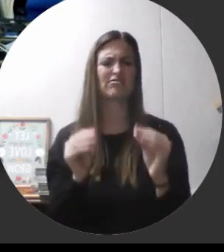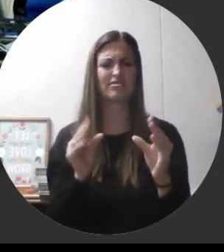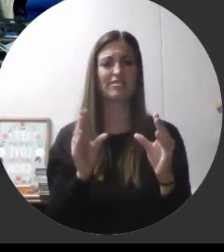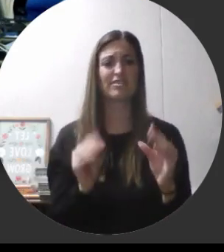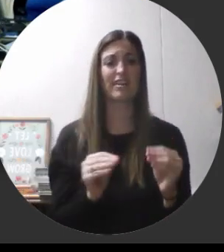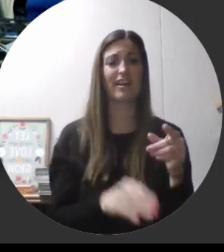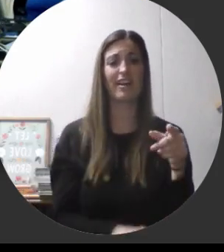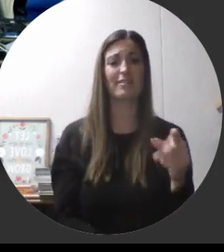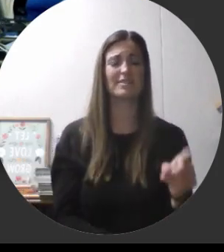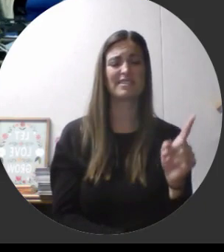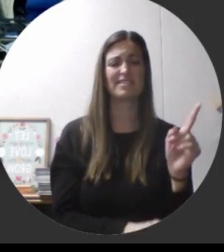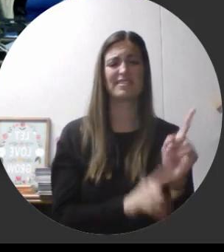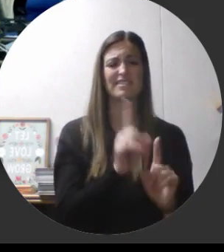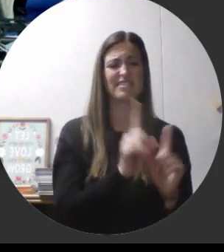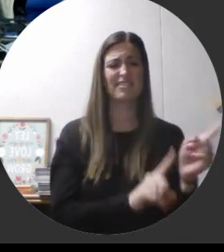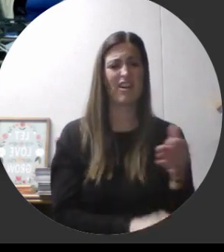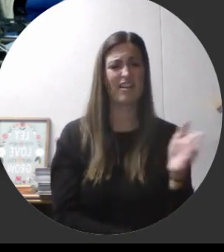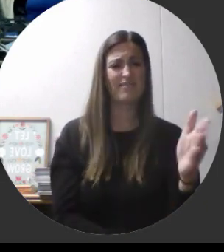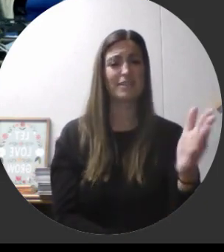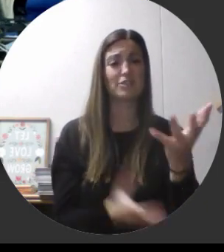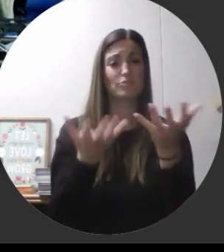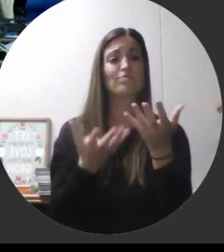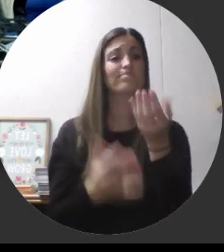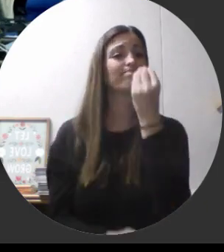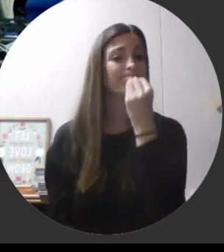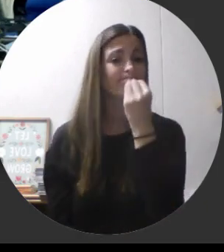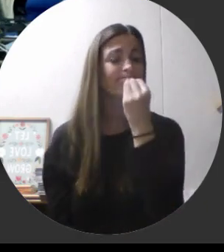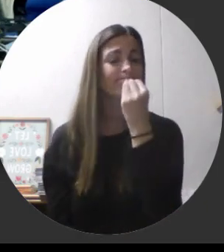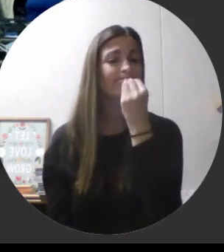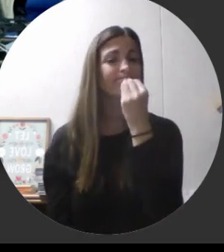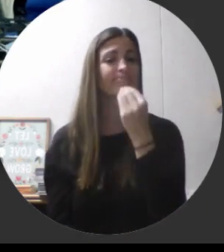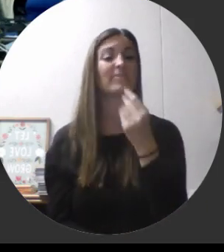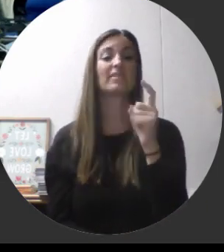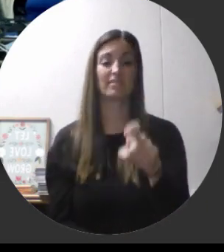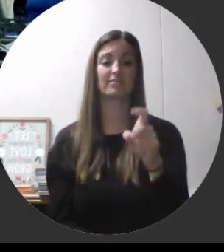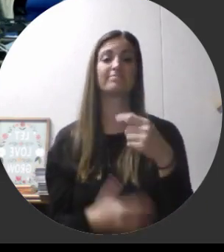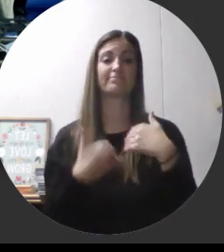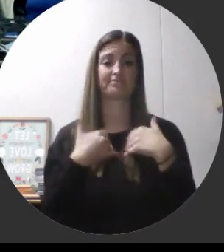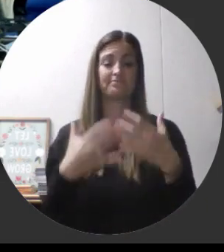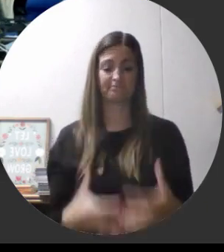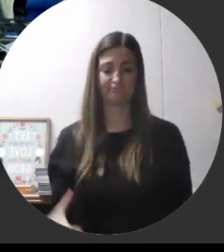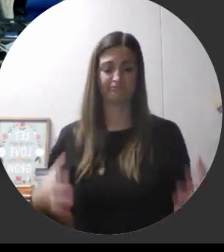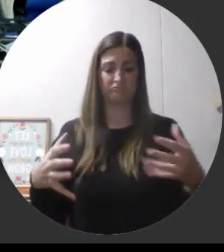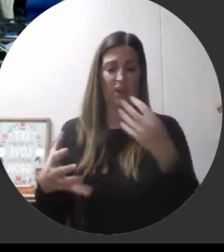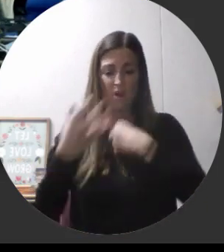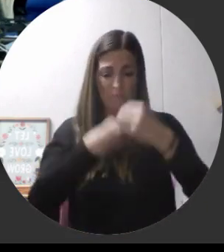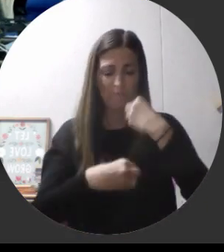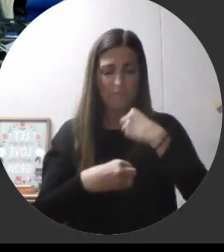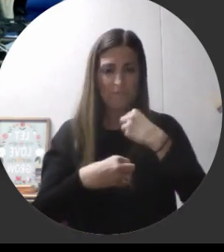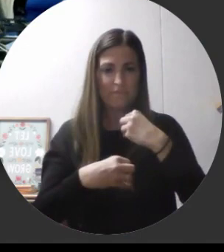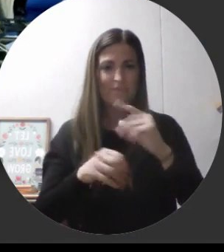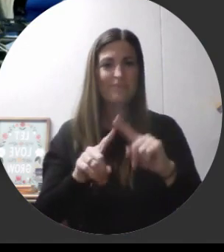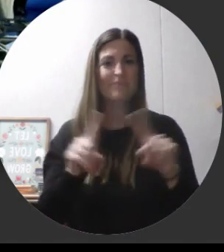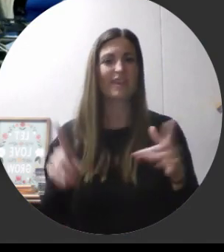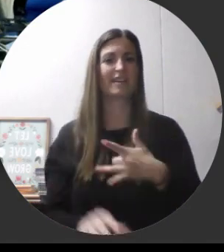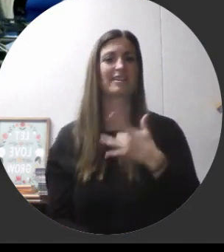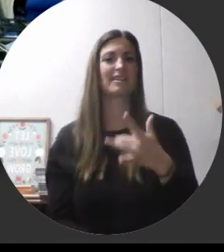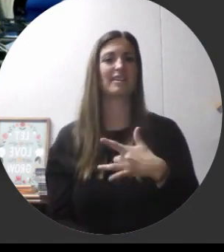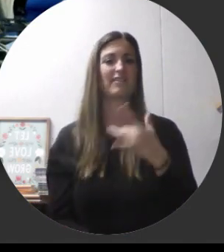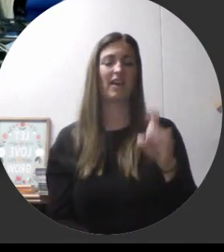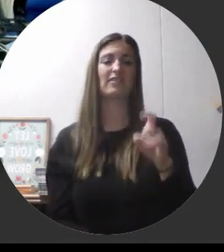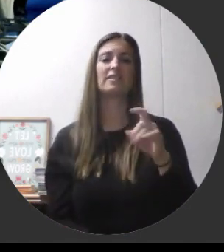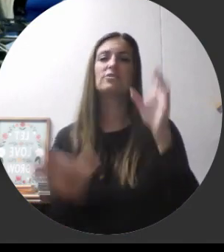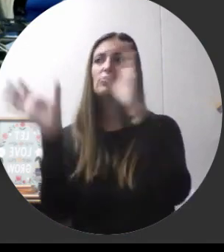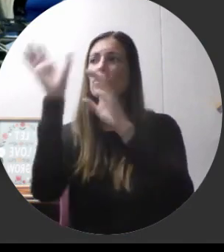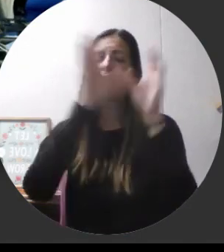pink starfish. As for mussels, he could have eaten a barrel of them. For the first time in his life, he felt the need to go looking for food